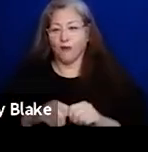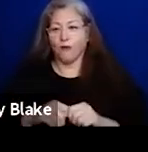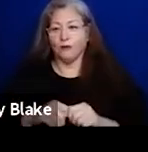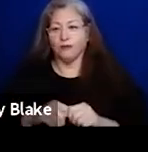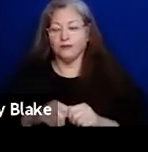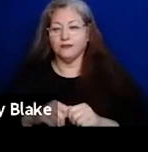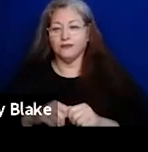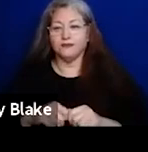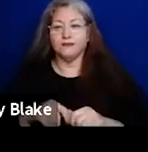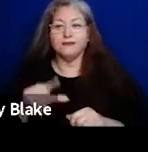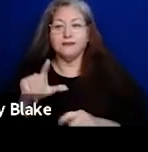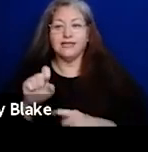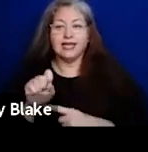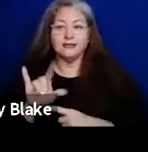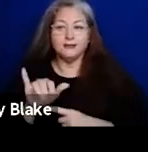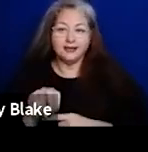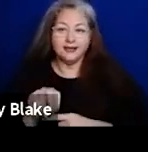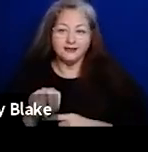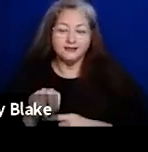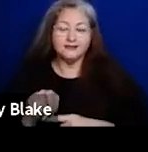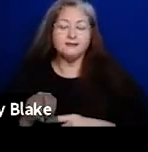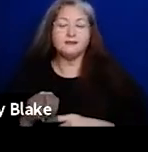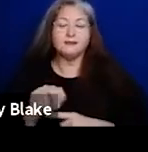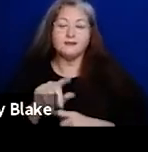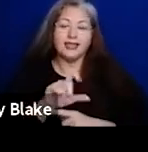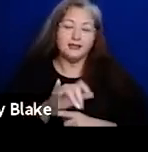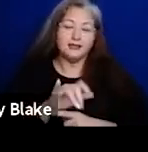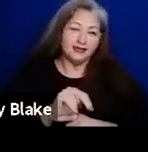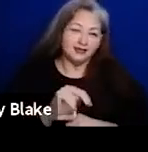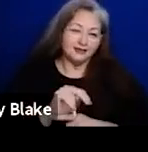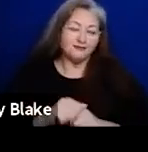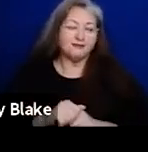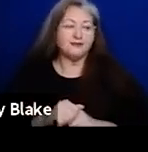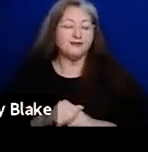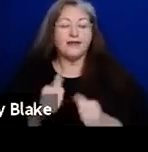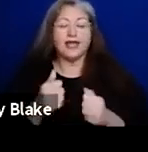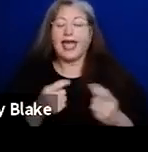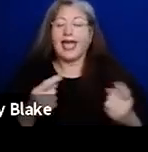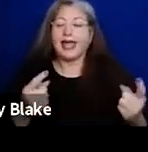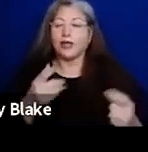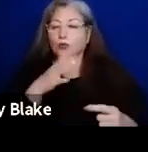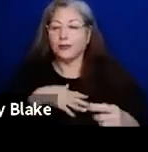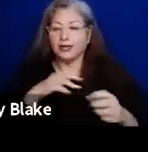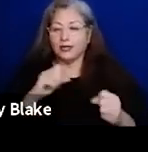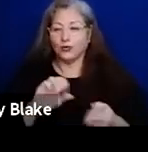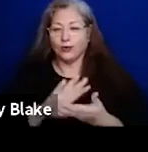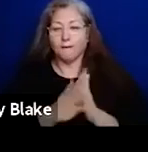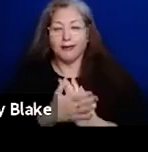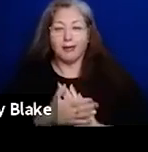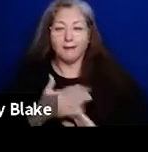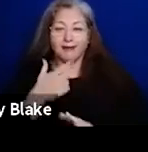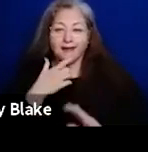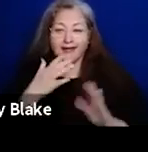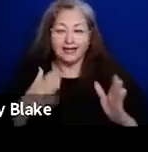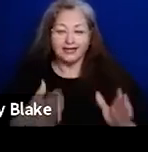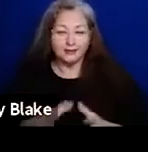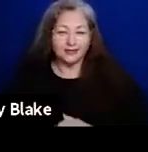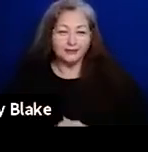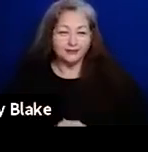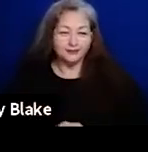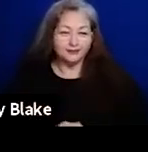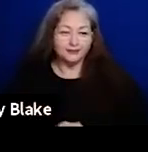land. Lesbian, lesbian, any woman can be a lesbian.